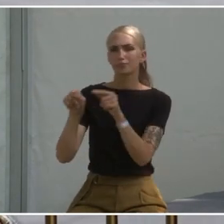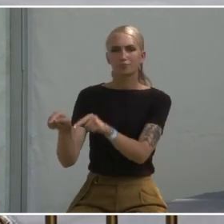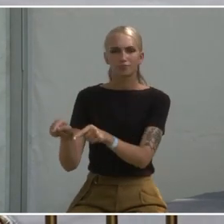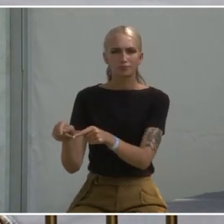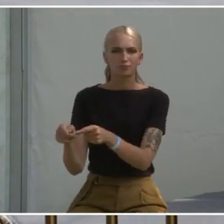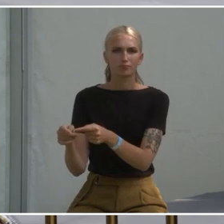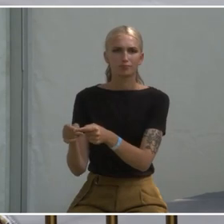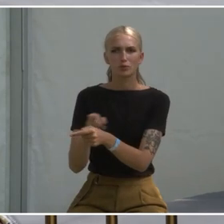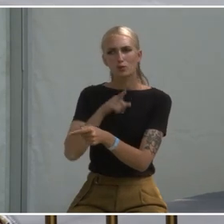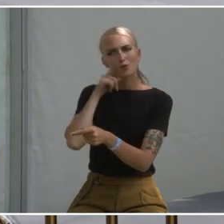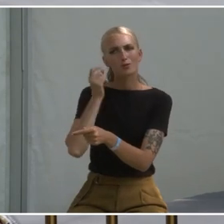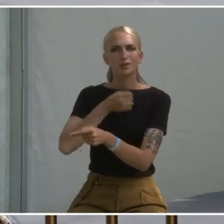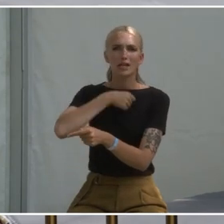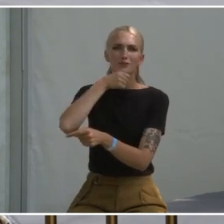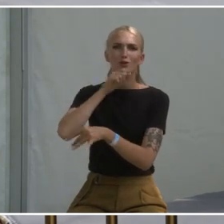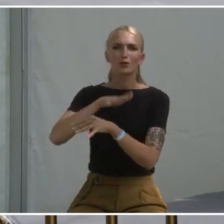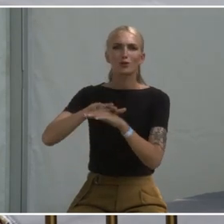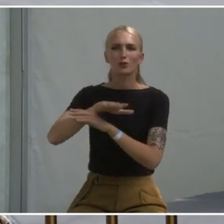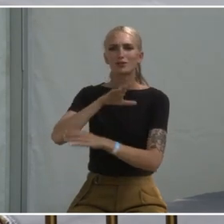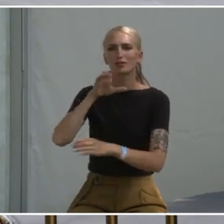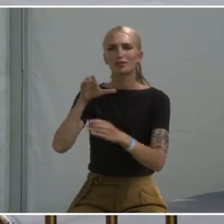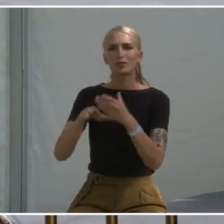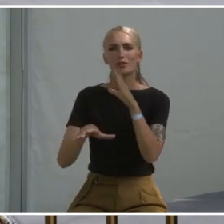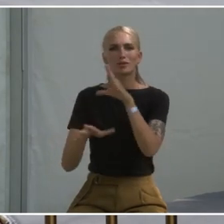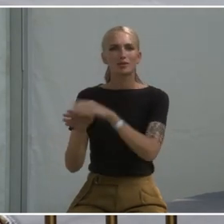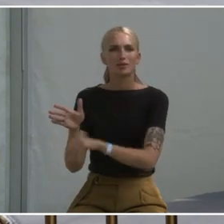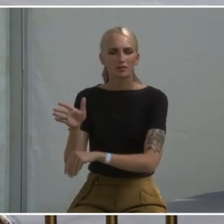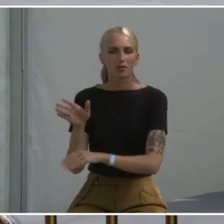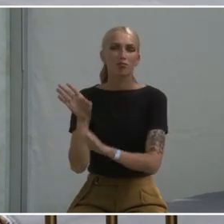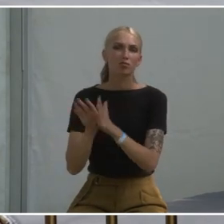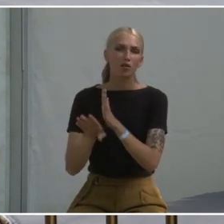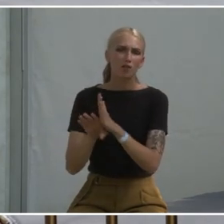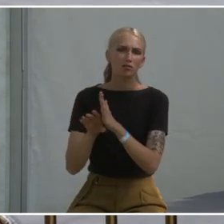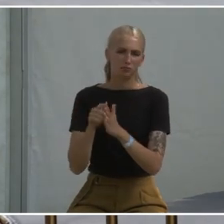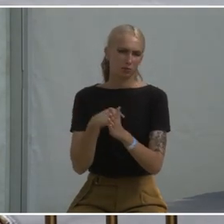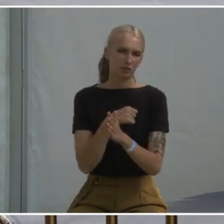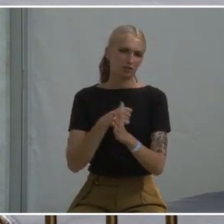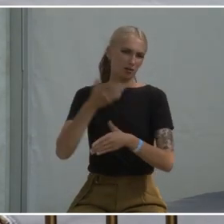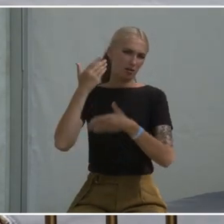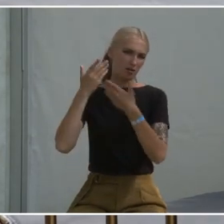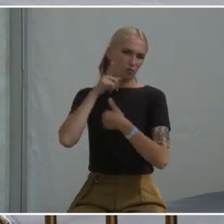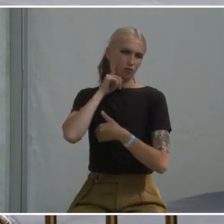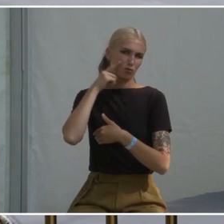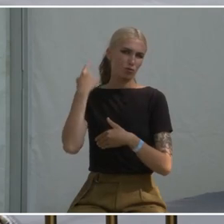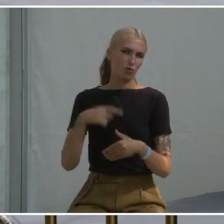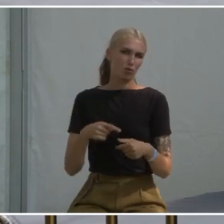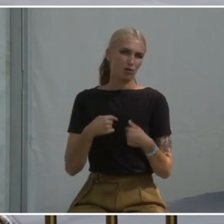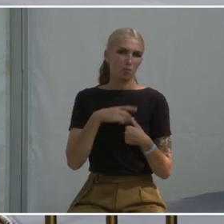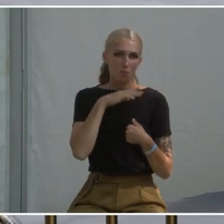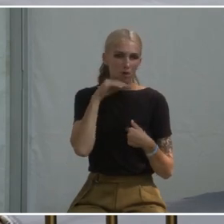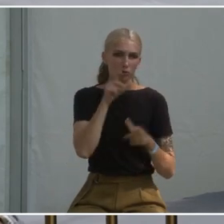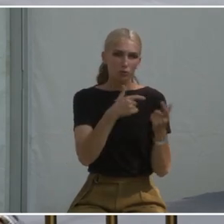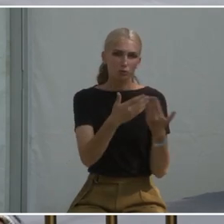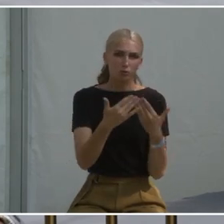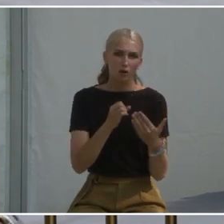to be a young adult in society, normally for years back when I was young, you will have to talk to a lot of people.